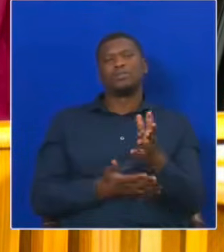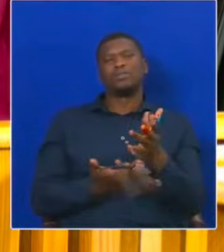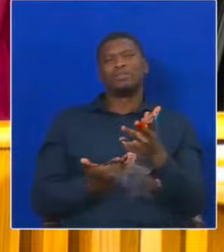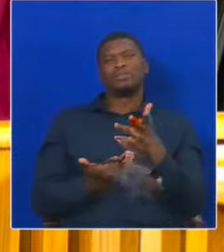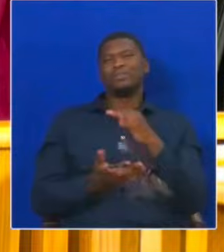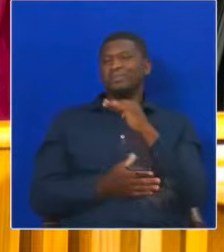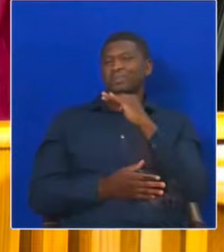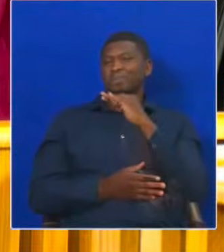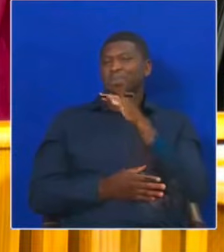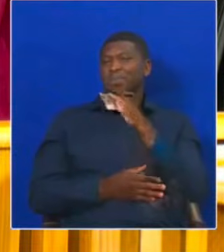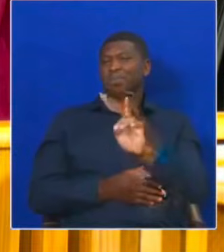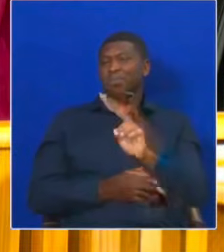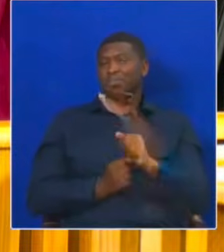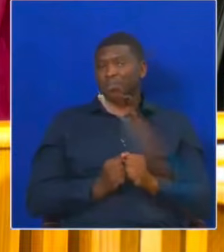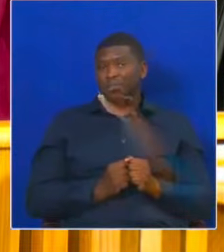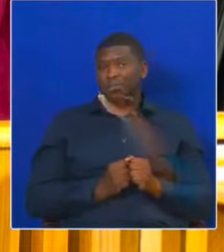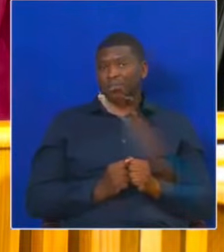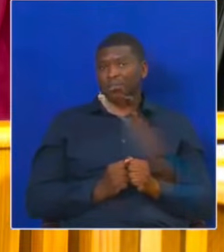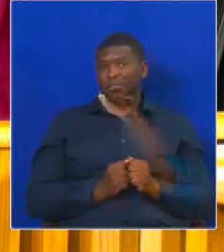the